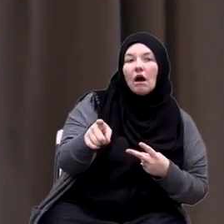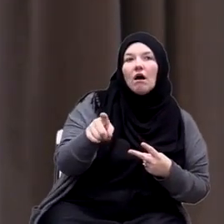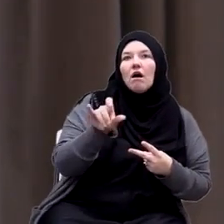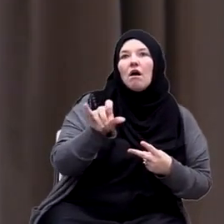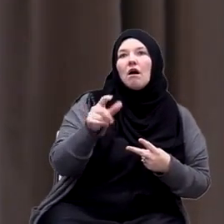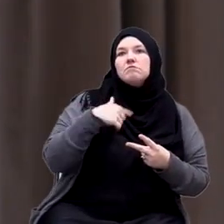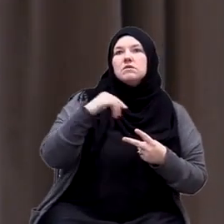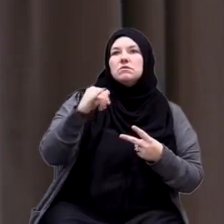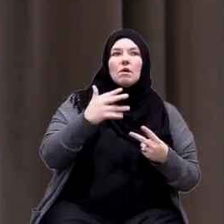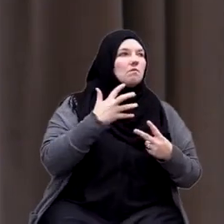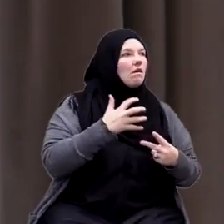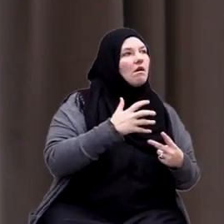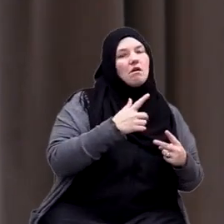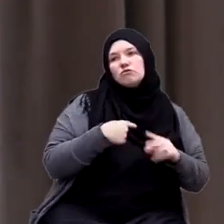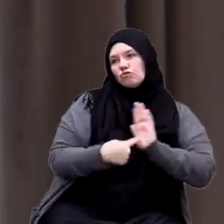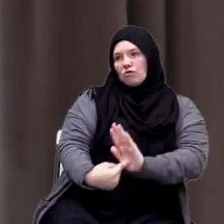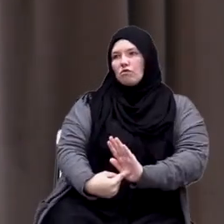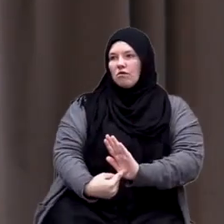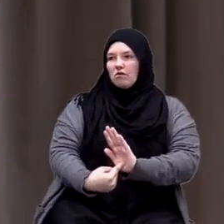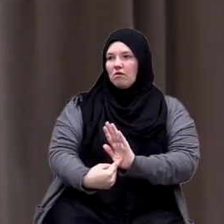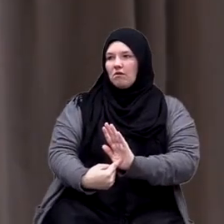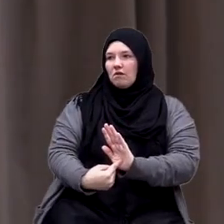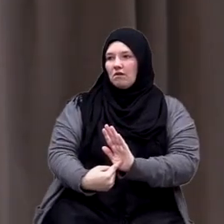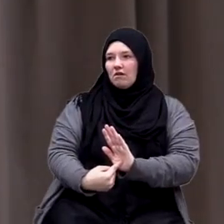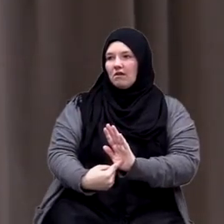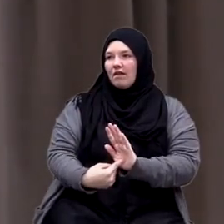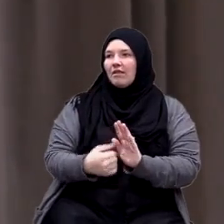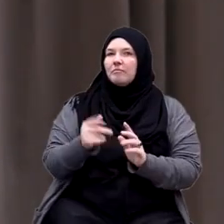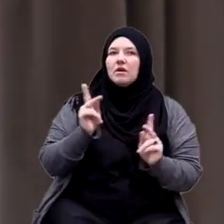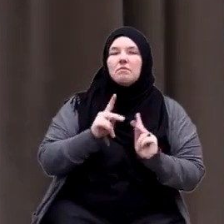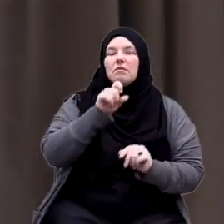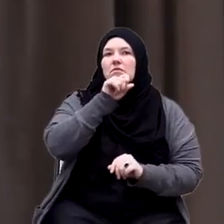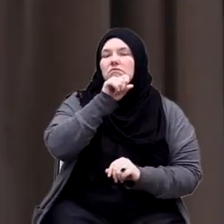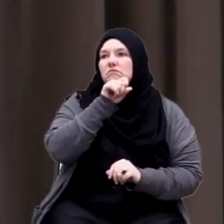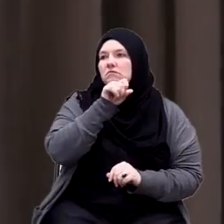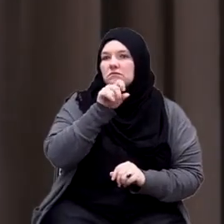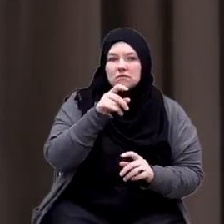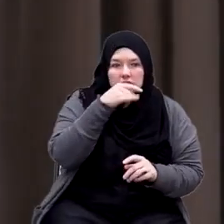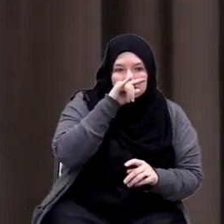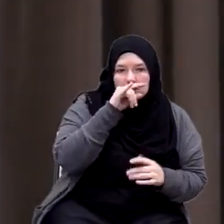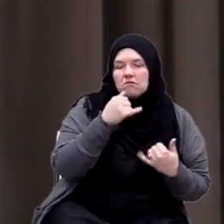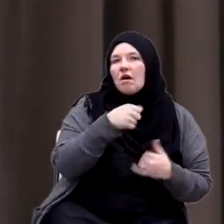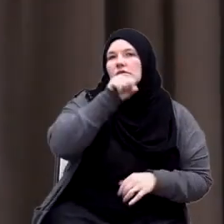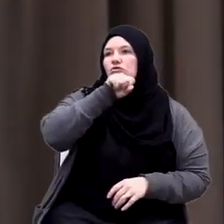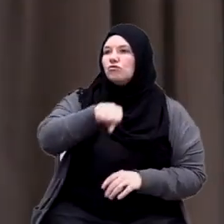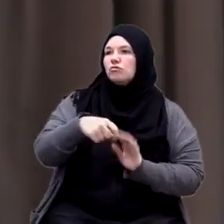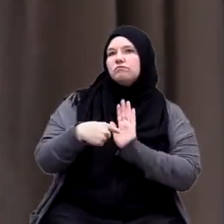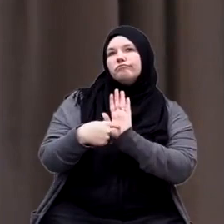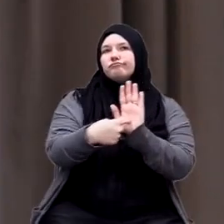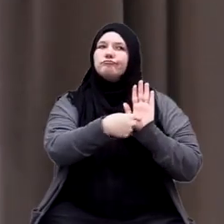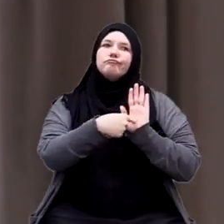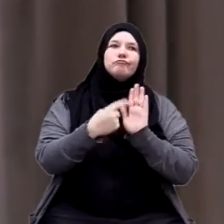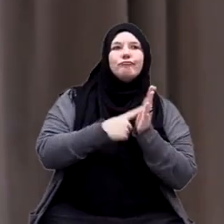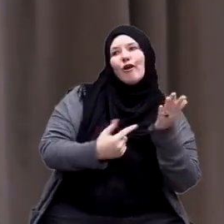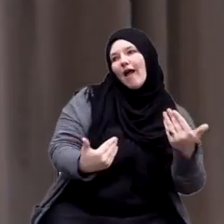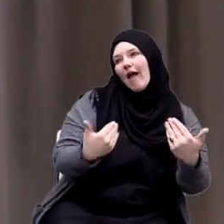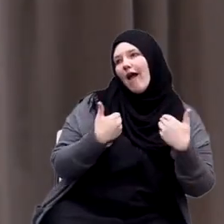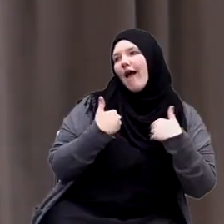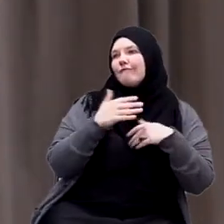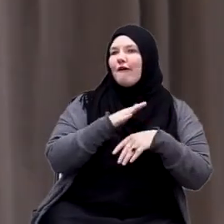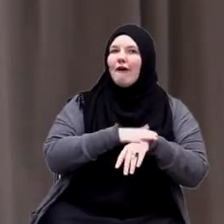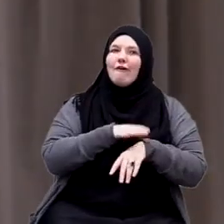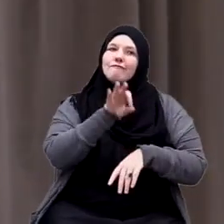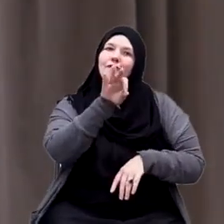matters. So I want to accept myself and be happy and use it the way I want, which leads